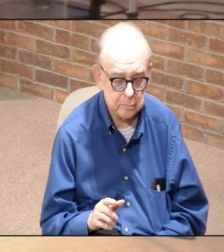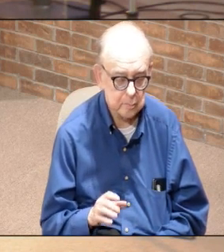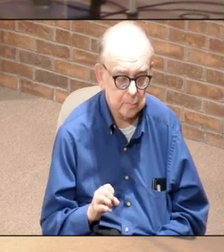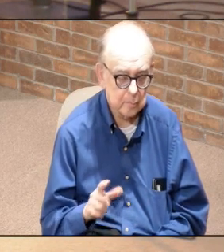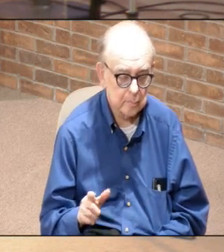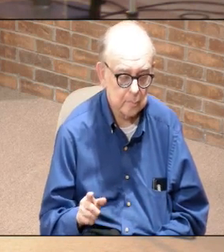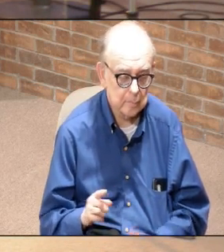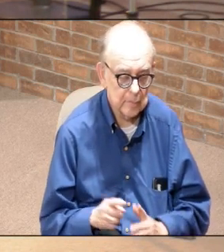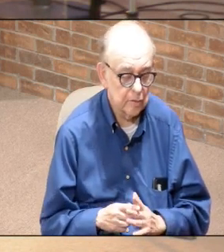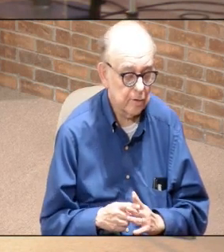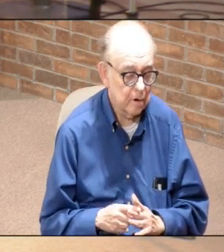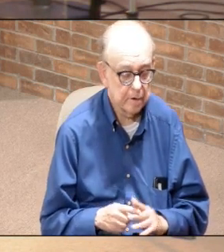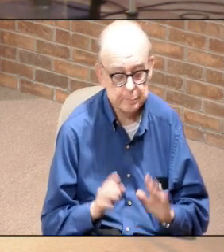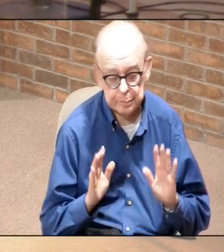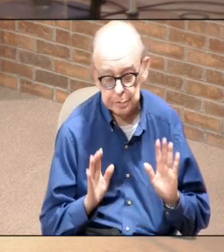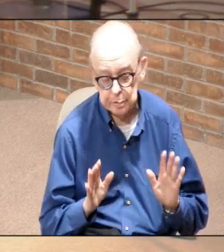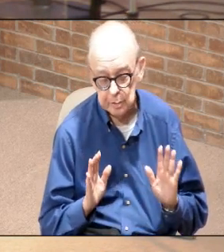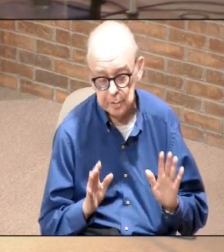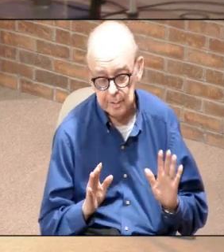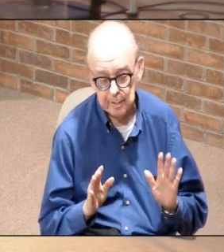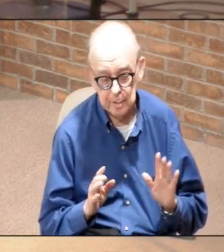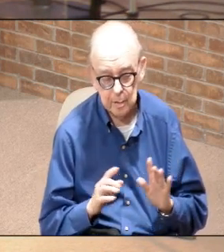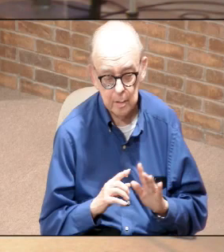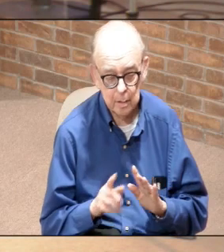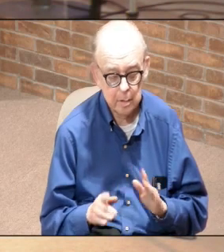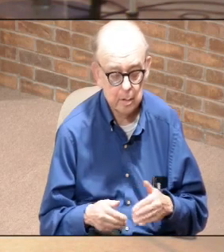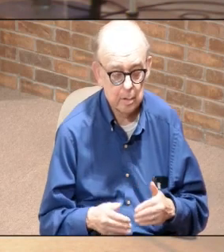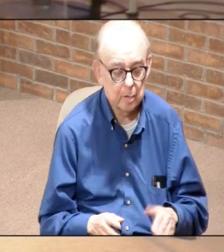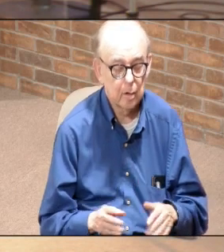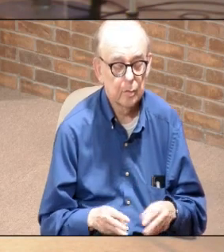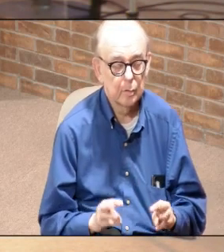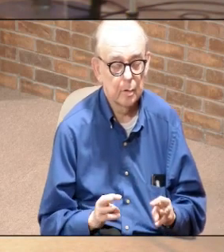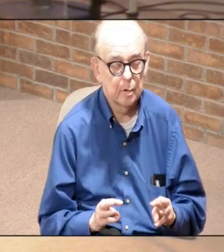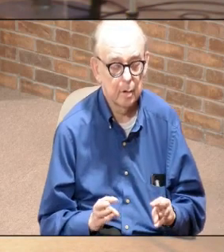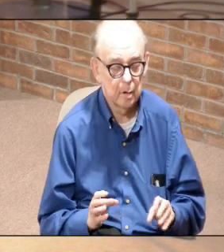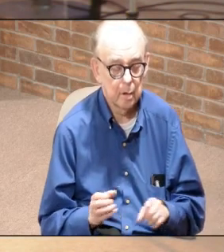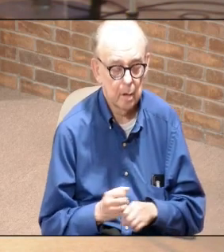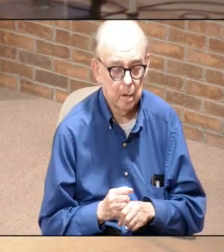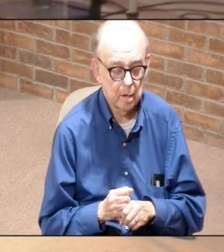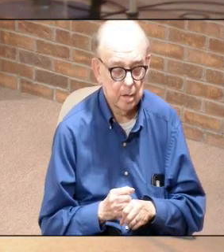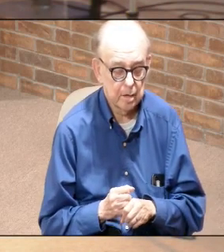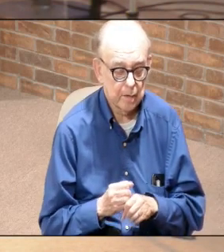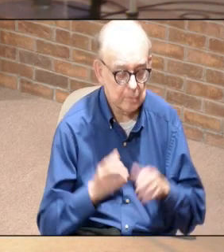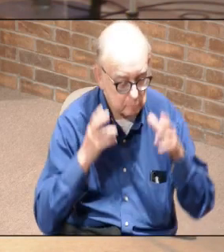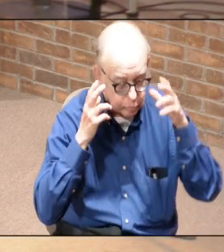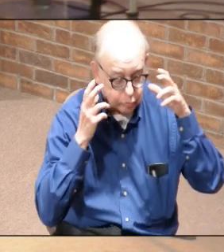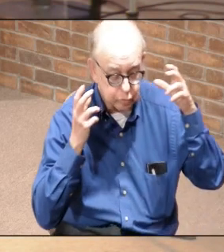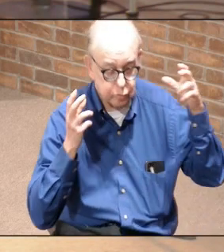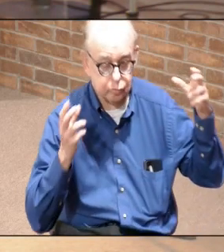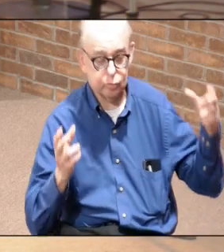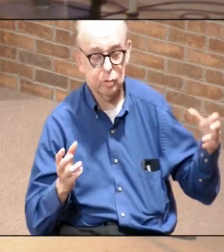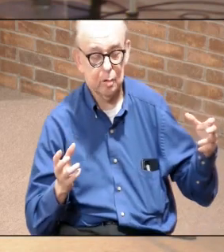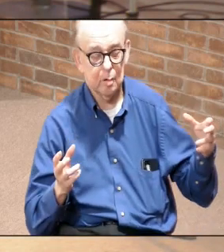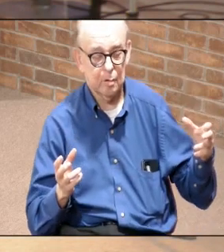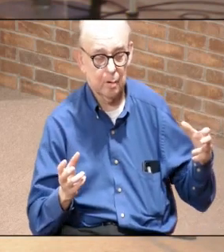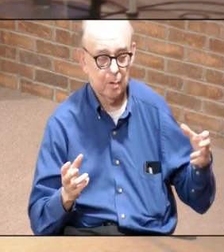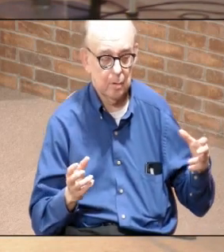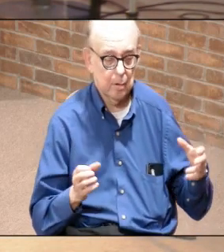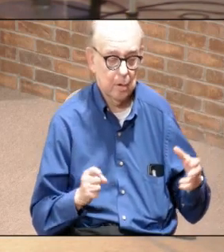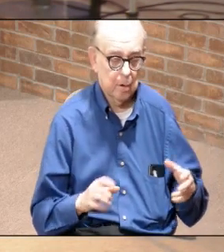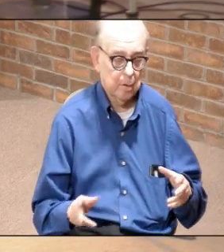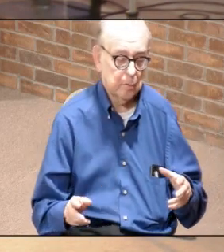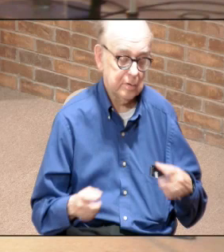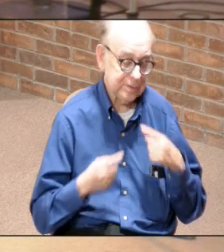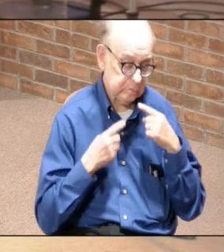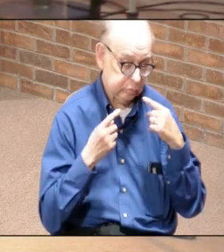Saul started out great, but along the way, he got the big head. He was